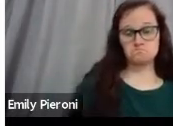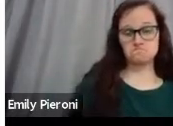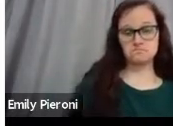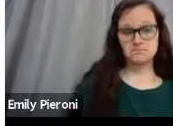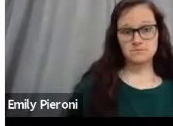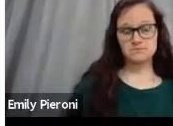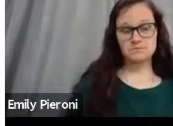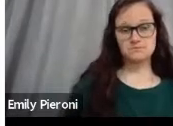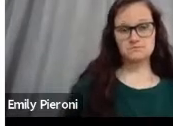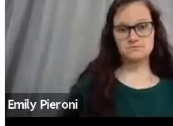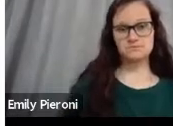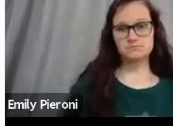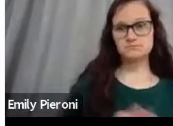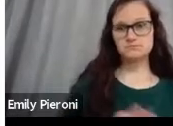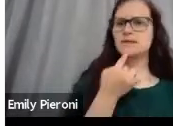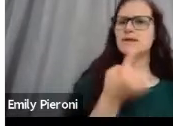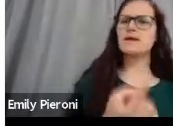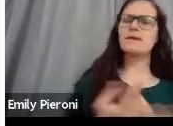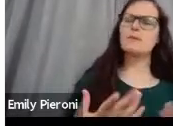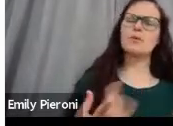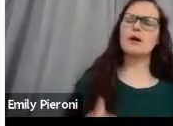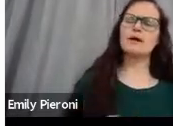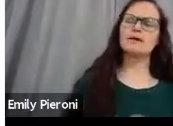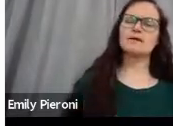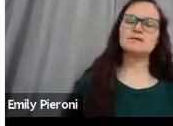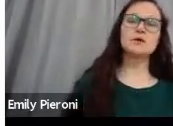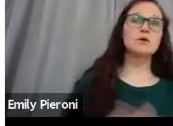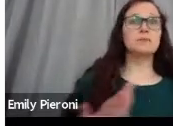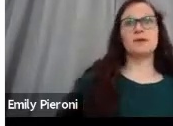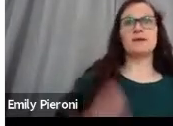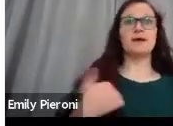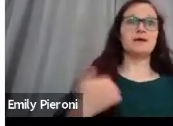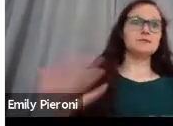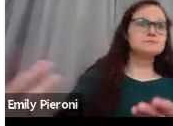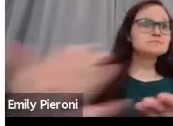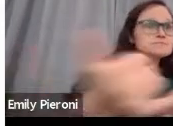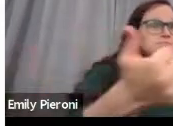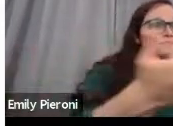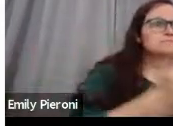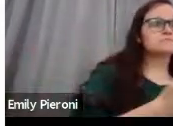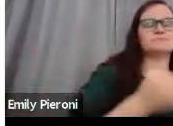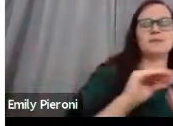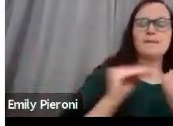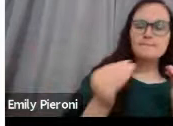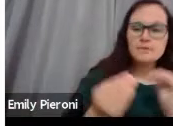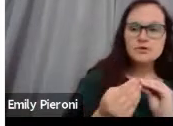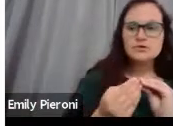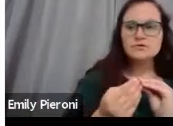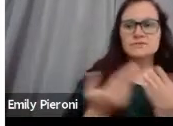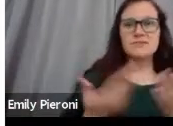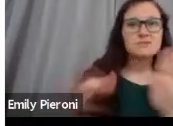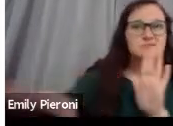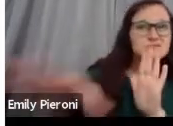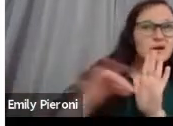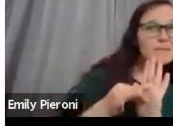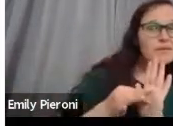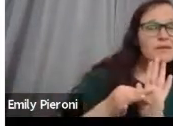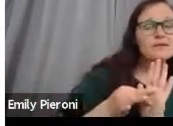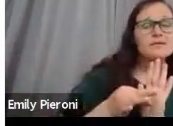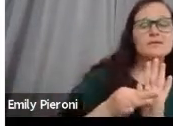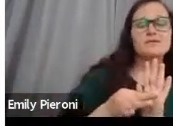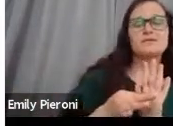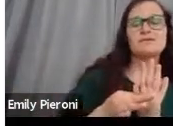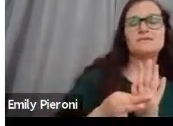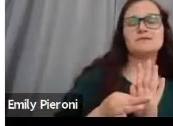What can you tell them? So you're out collecting data, you're out on the river, you're doing sampling, you're looking